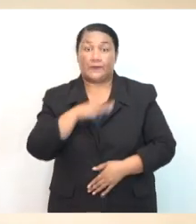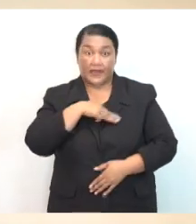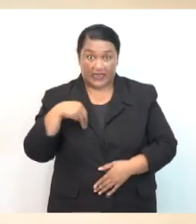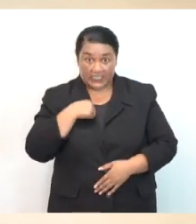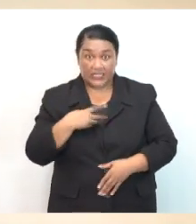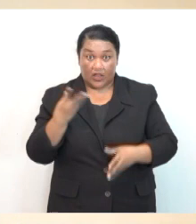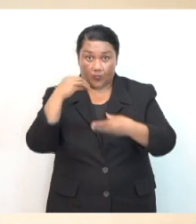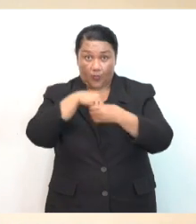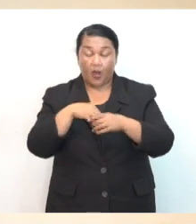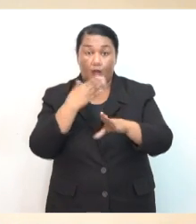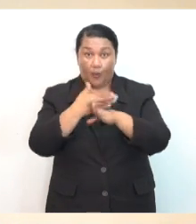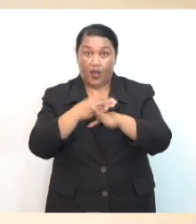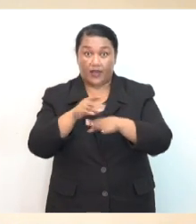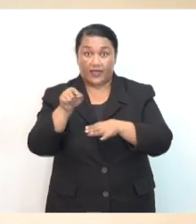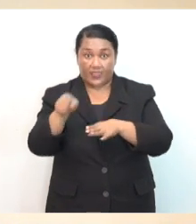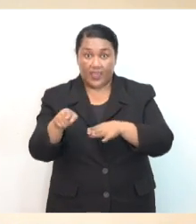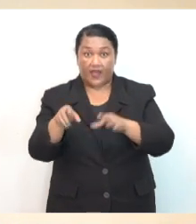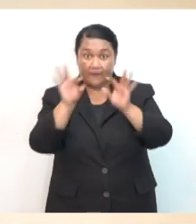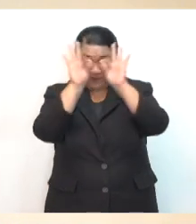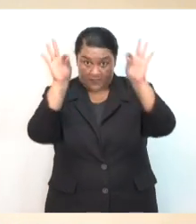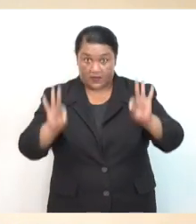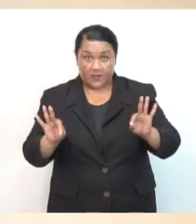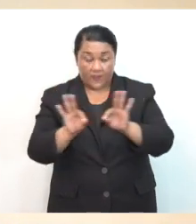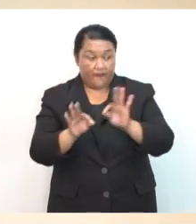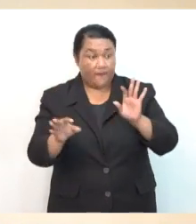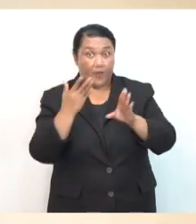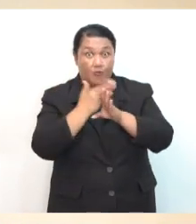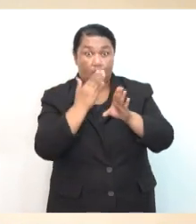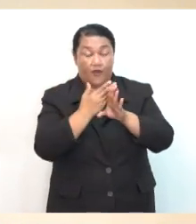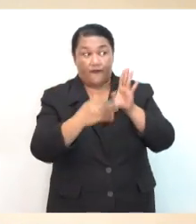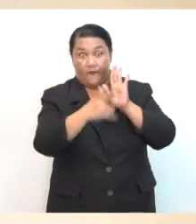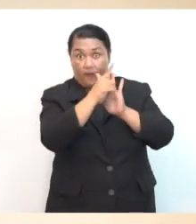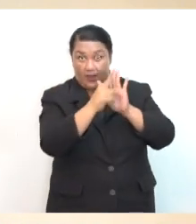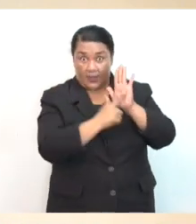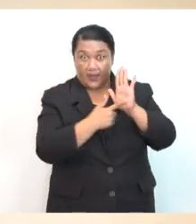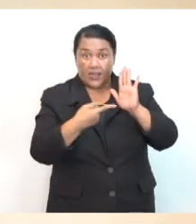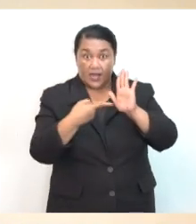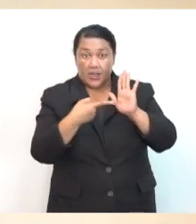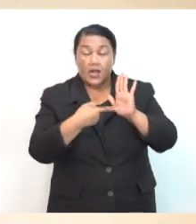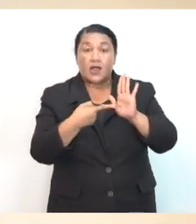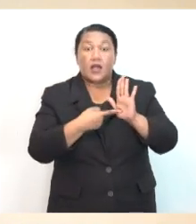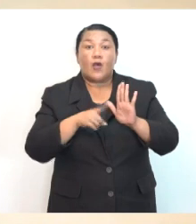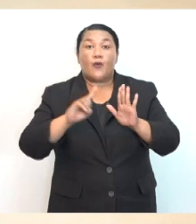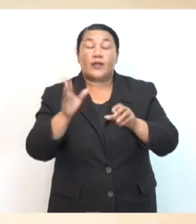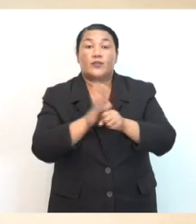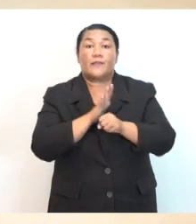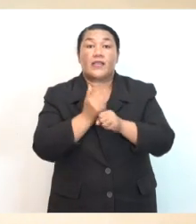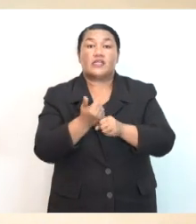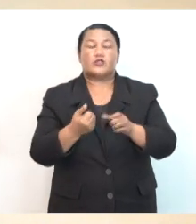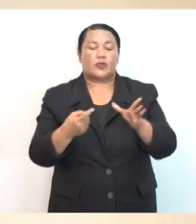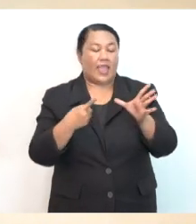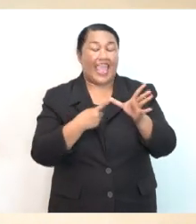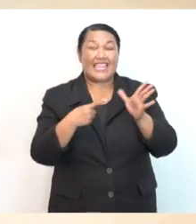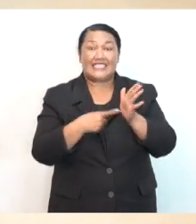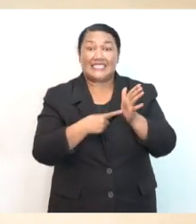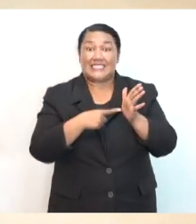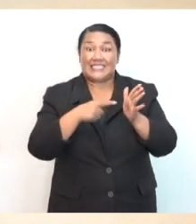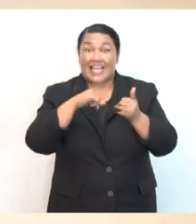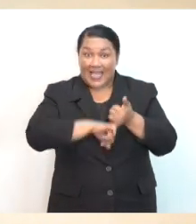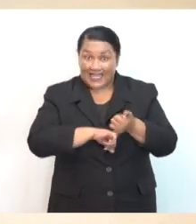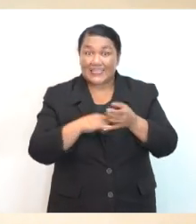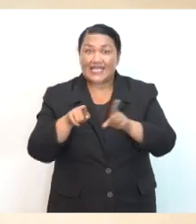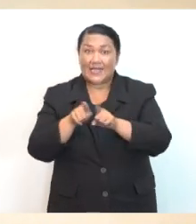to recognize the ATS board members appointed by the employees who also own shares in ATS. The fact is, government